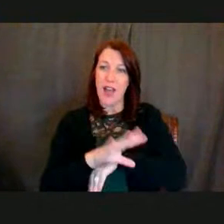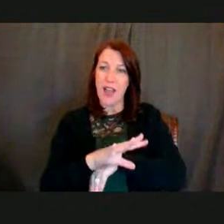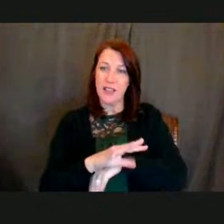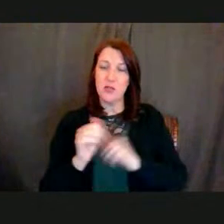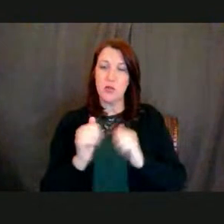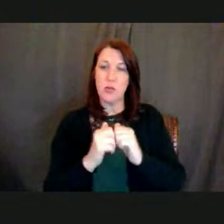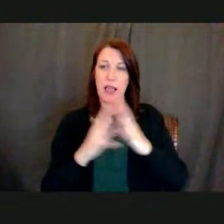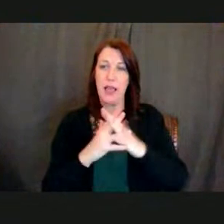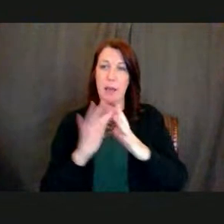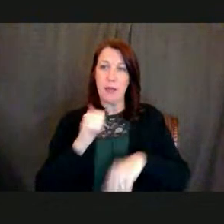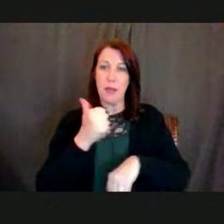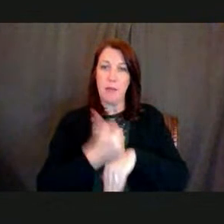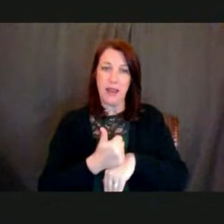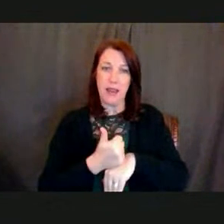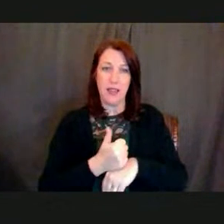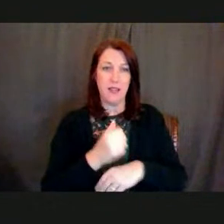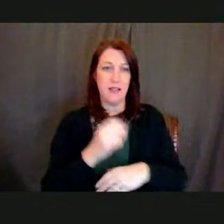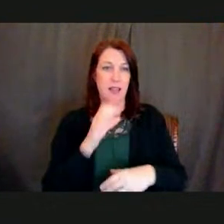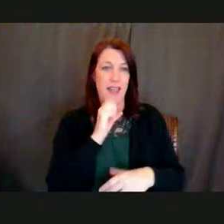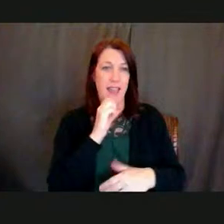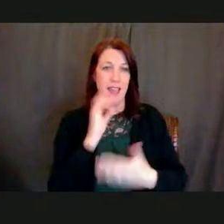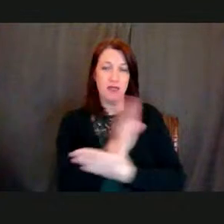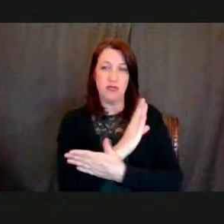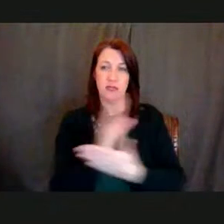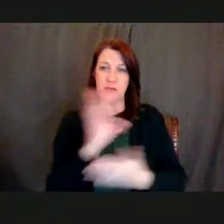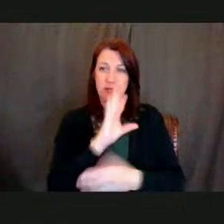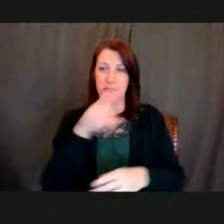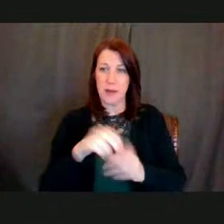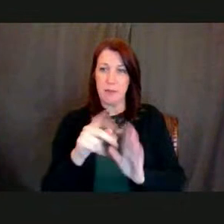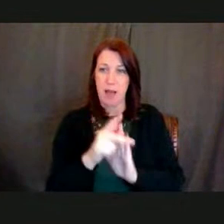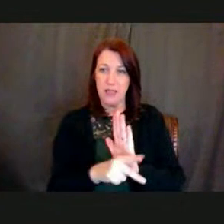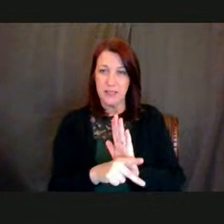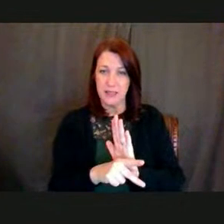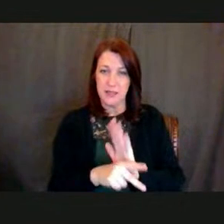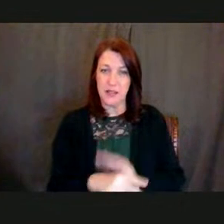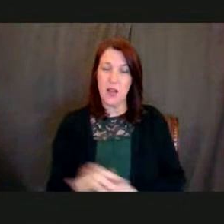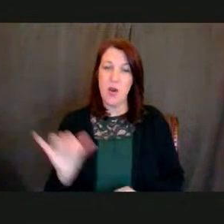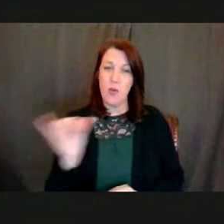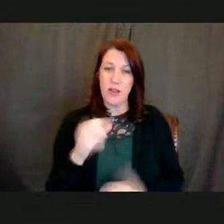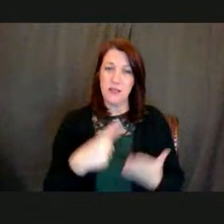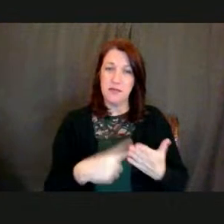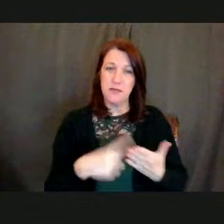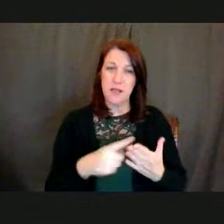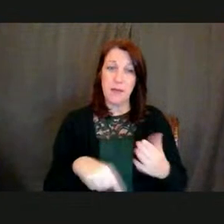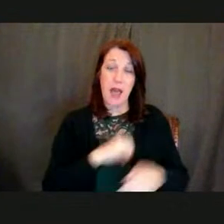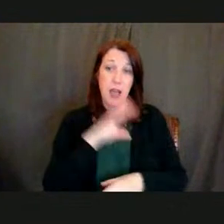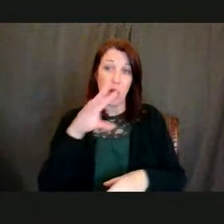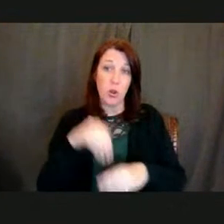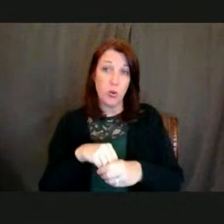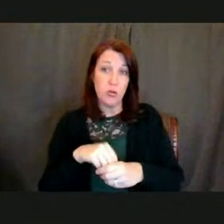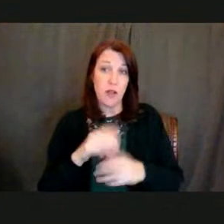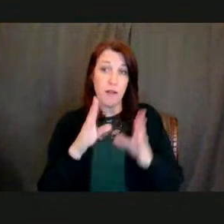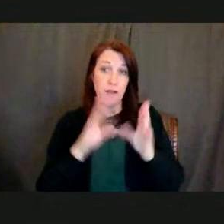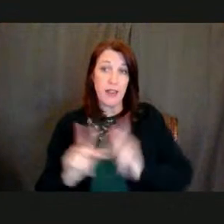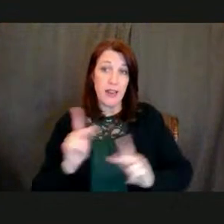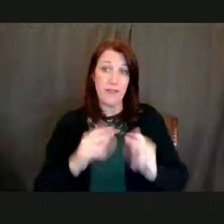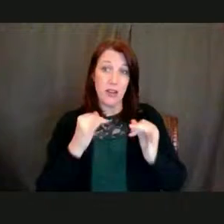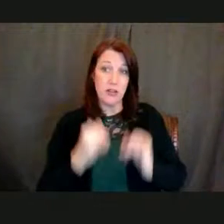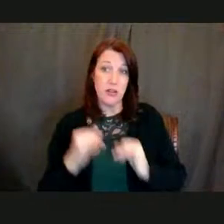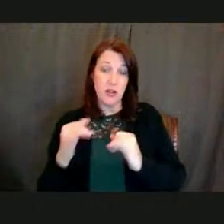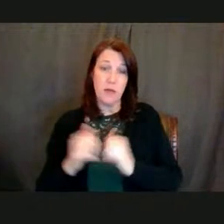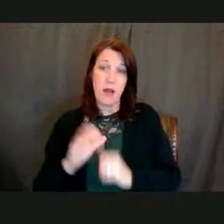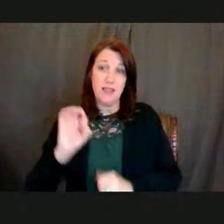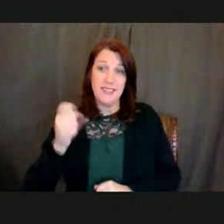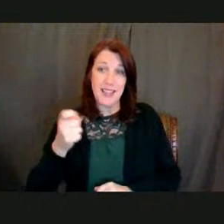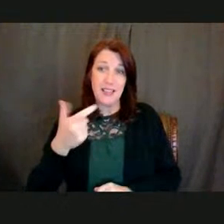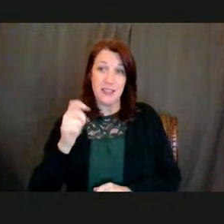inclusion policies, specifically inclusion across the lifespan, but we also discussed inclusion of individuals by sex or